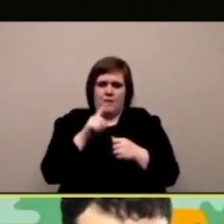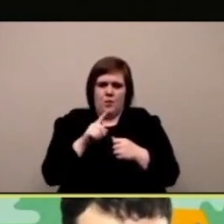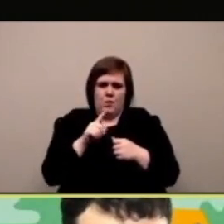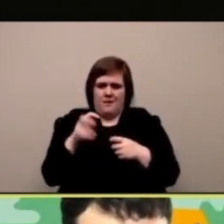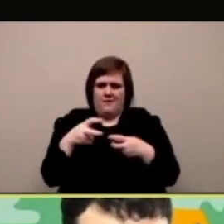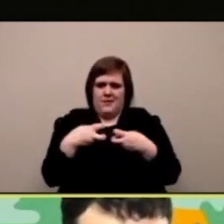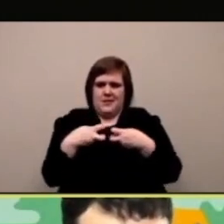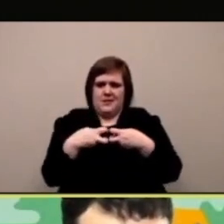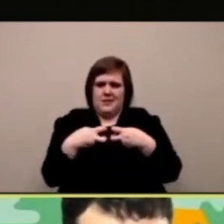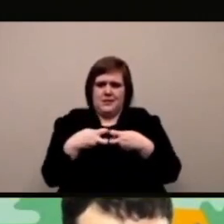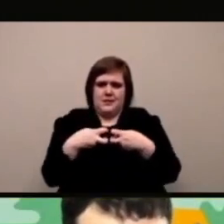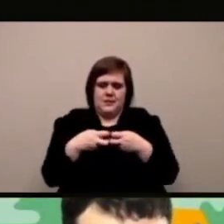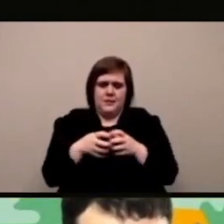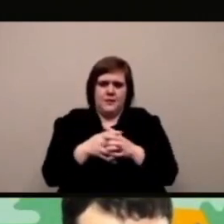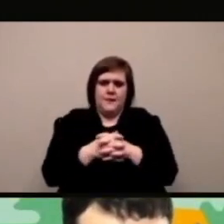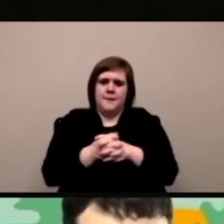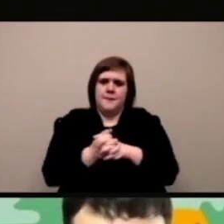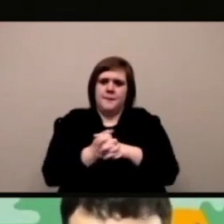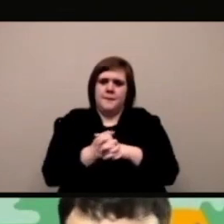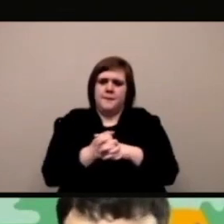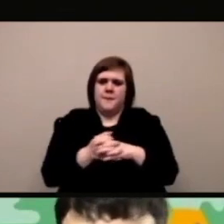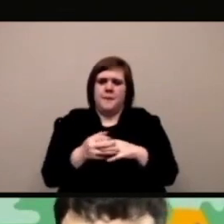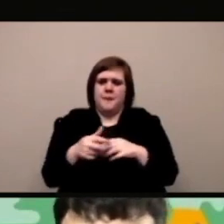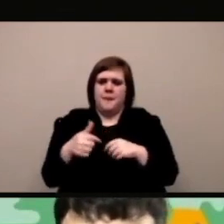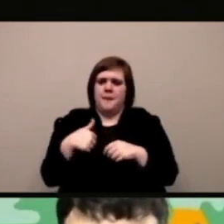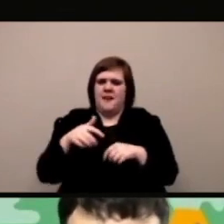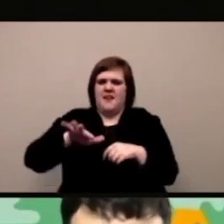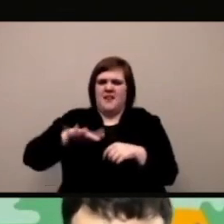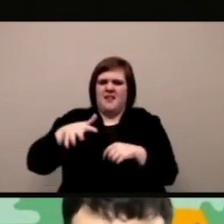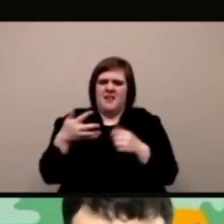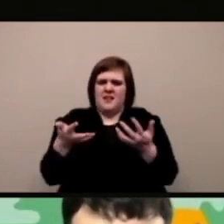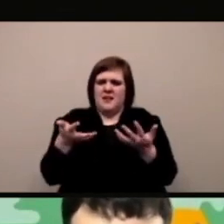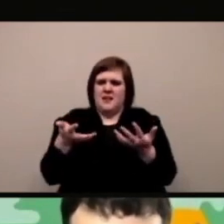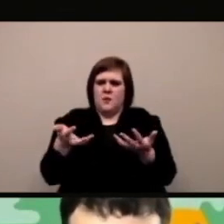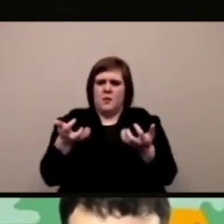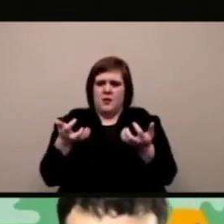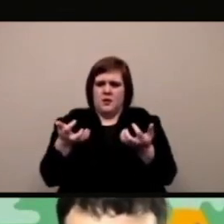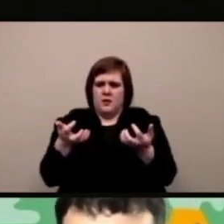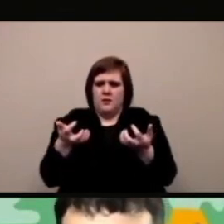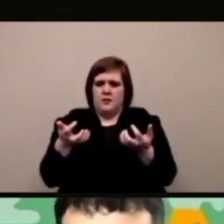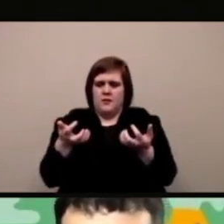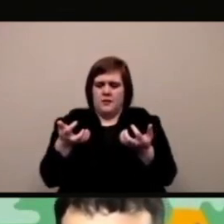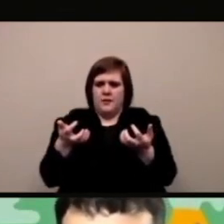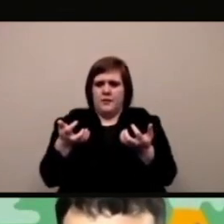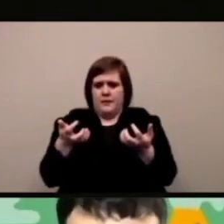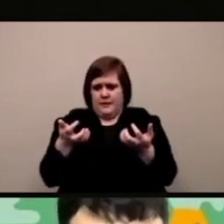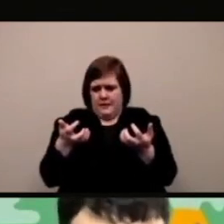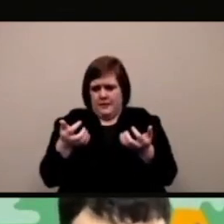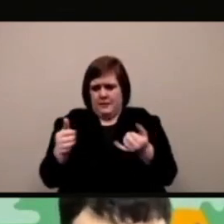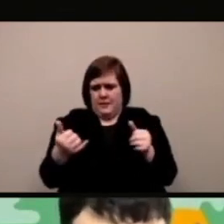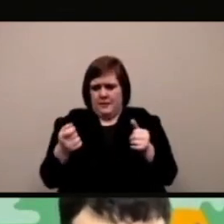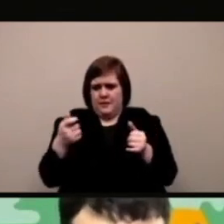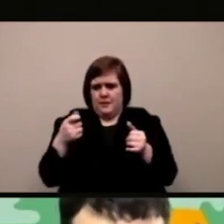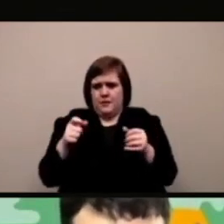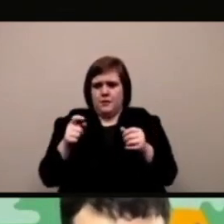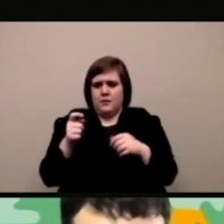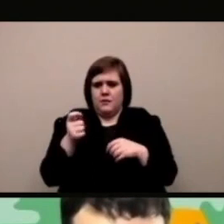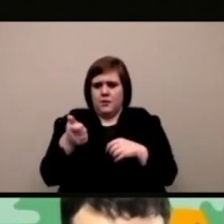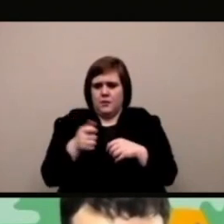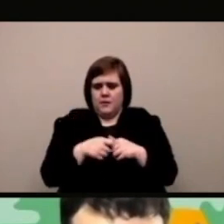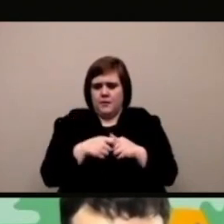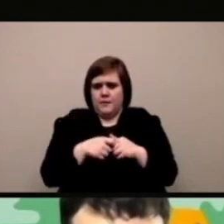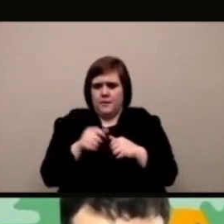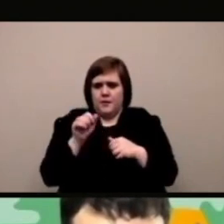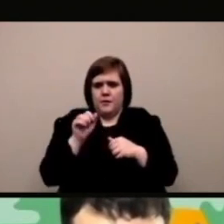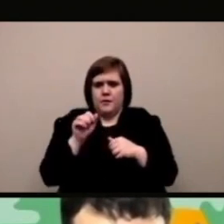Yeah. I kind of want to like spice it up a little bit. What if I